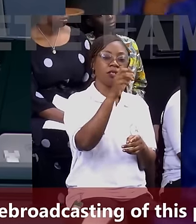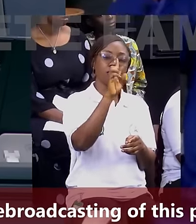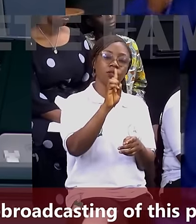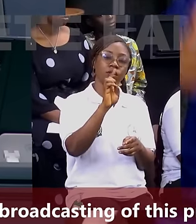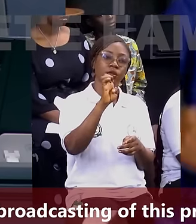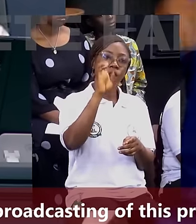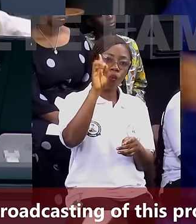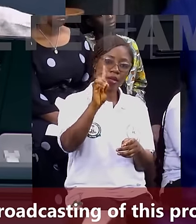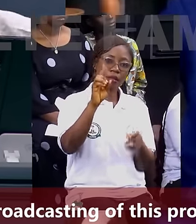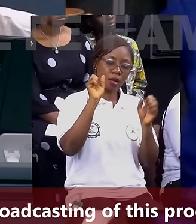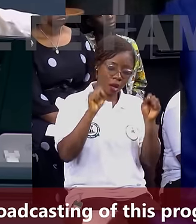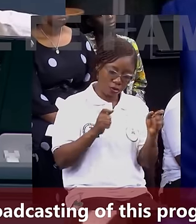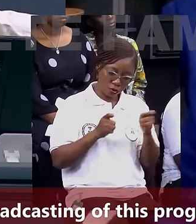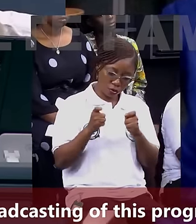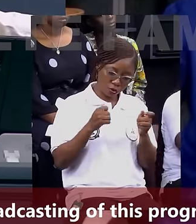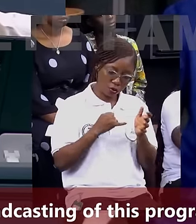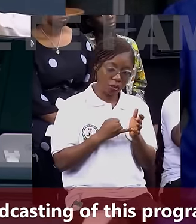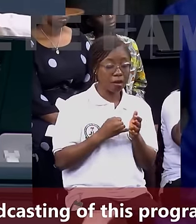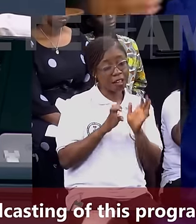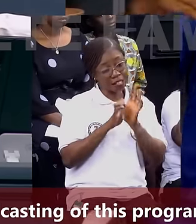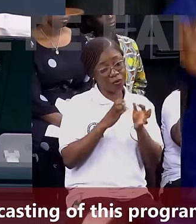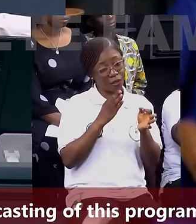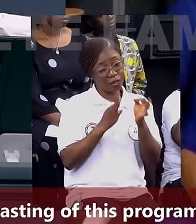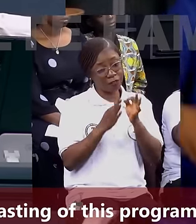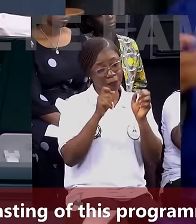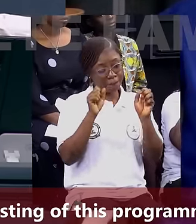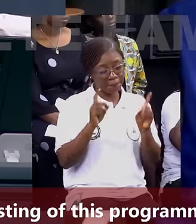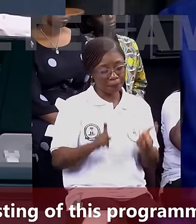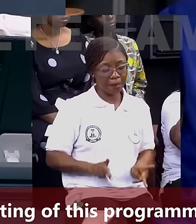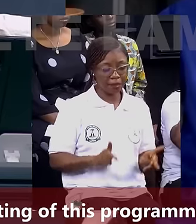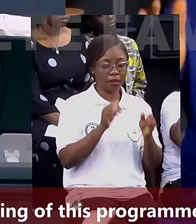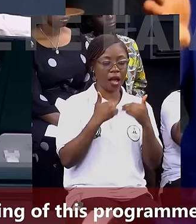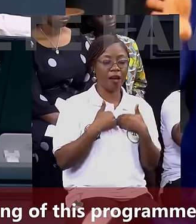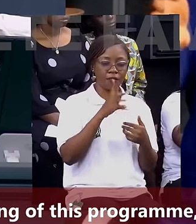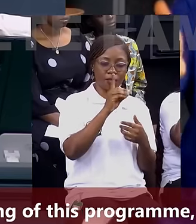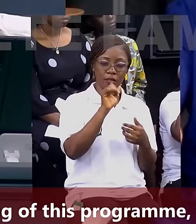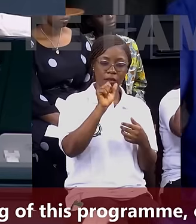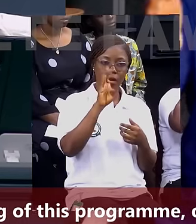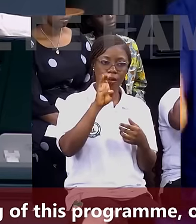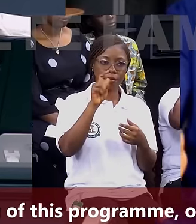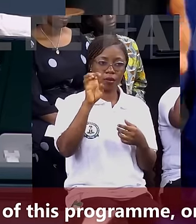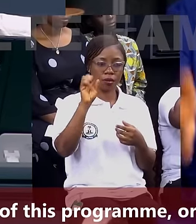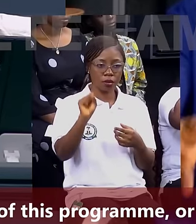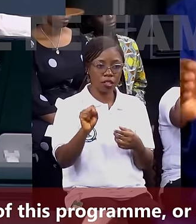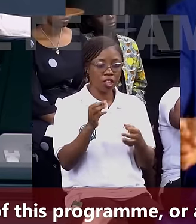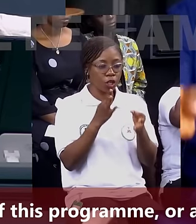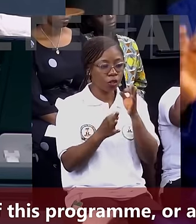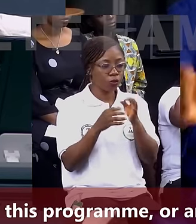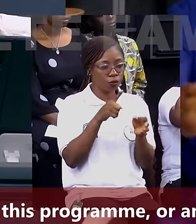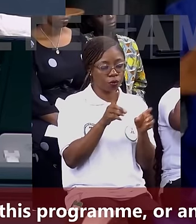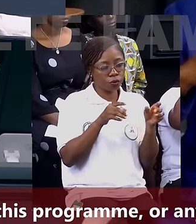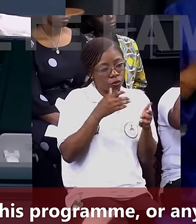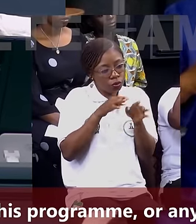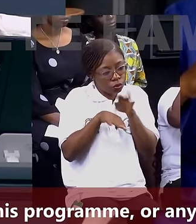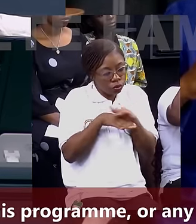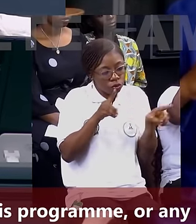if someone is taking all those medications I mentioned, or he has diabetes that is not controlled, if he does not do anything at